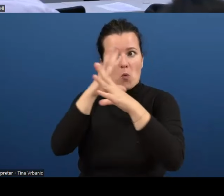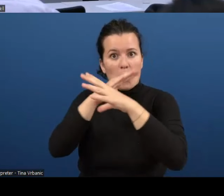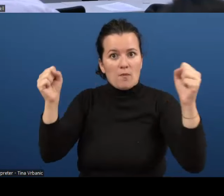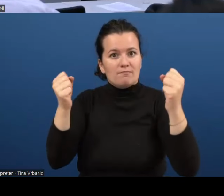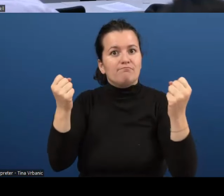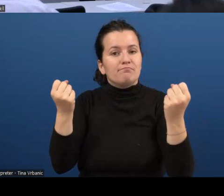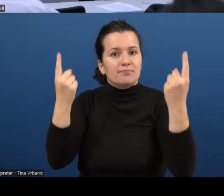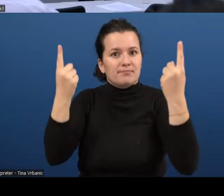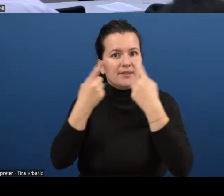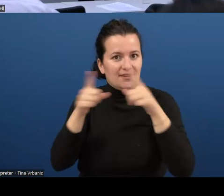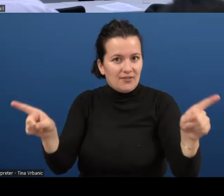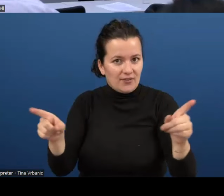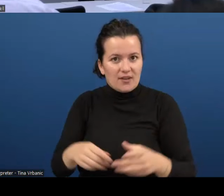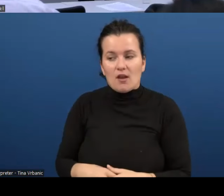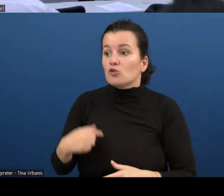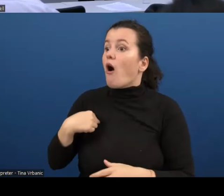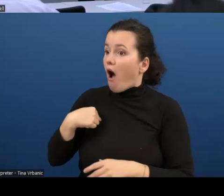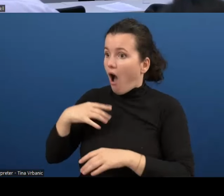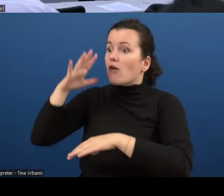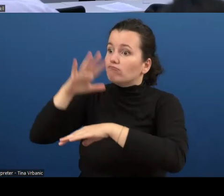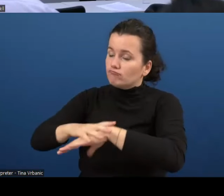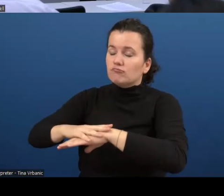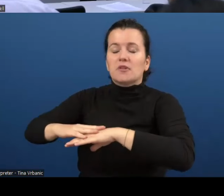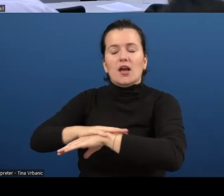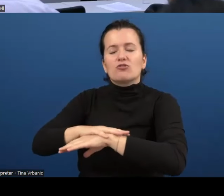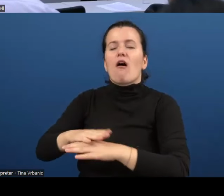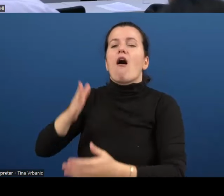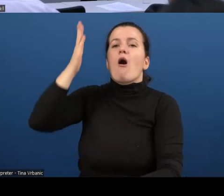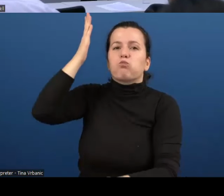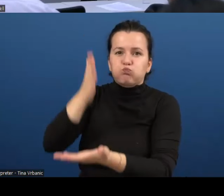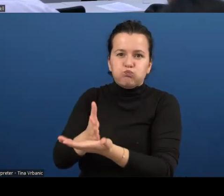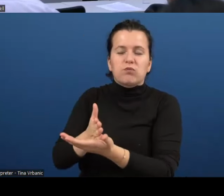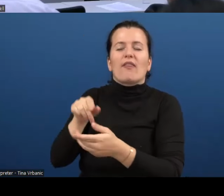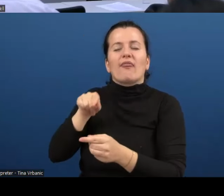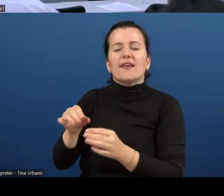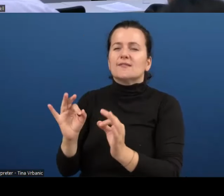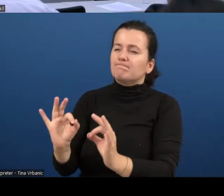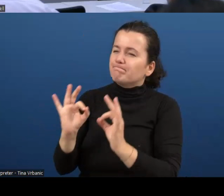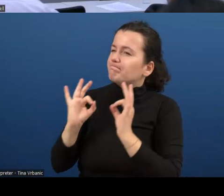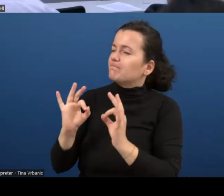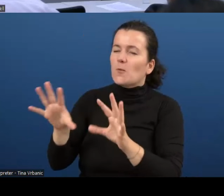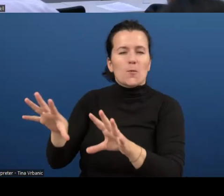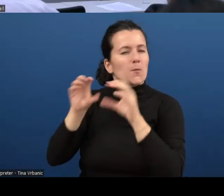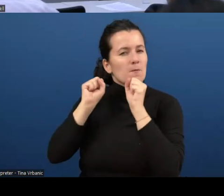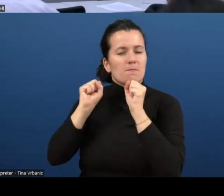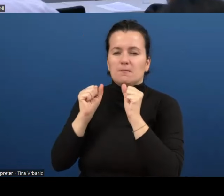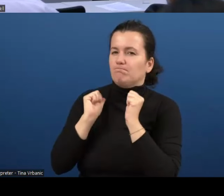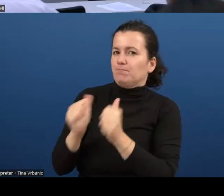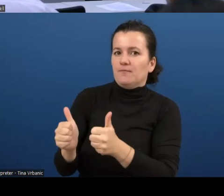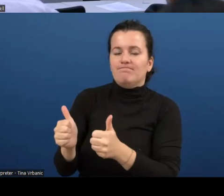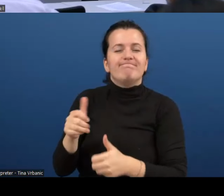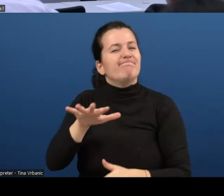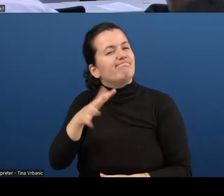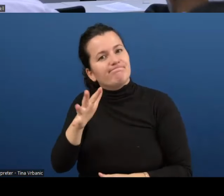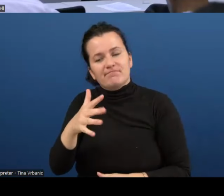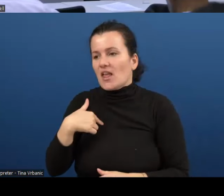correct. So it's not that if you touch something, it's the real life that you feel. You can make